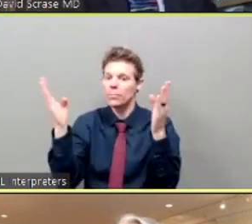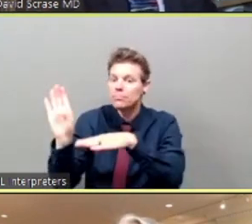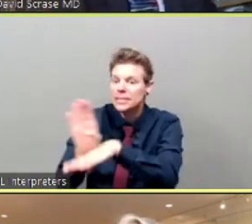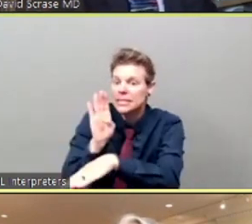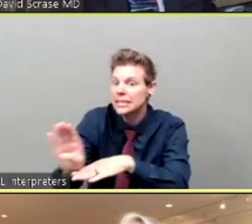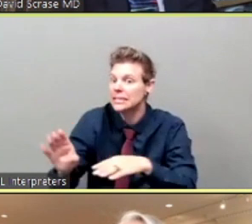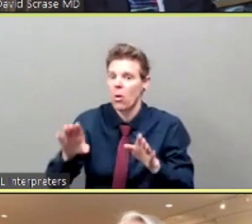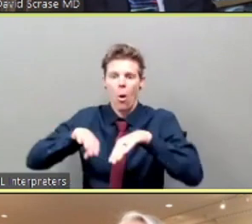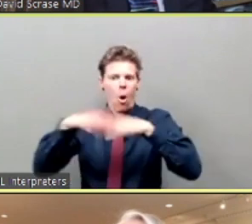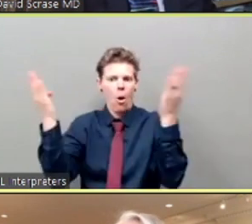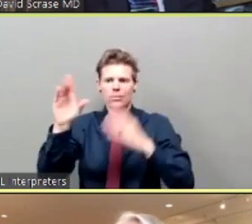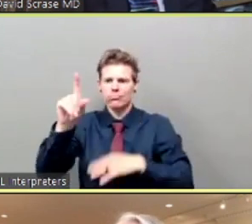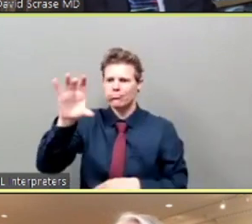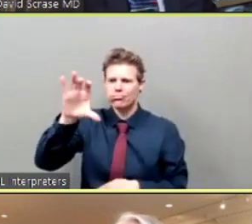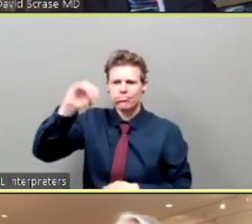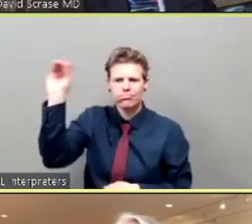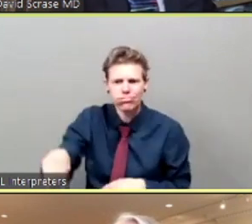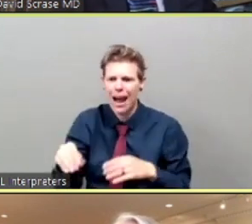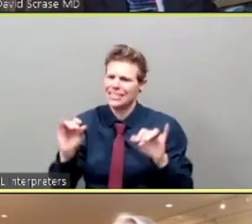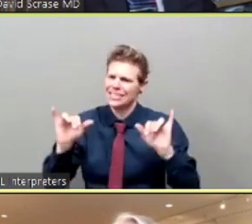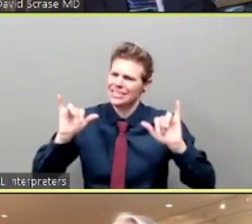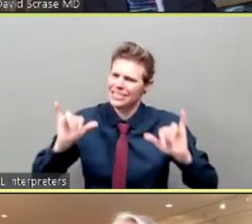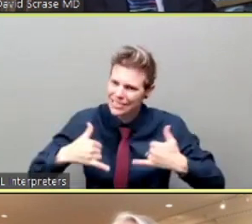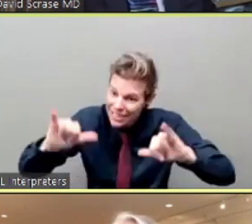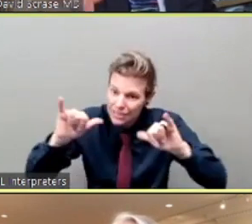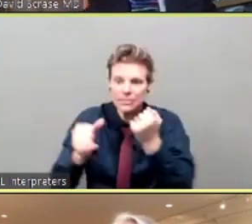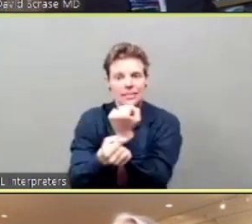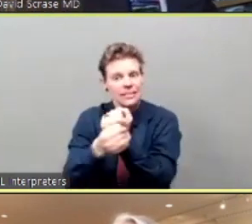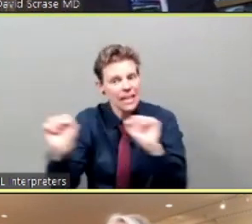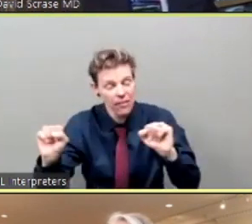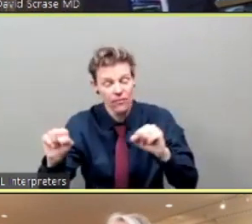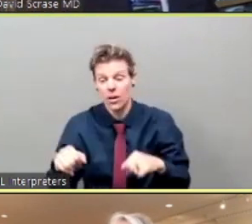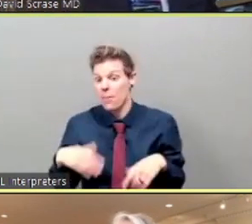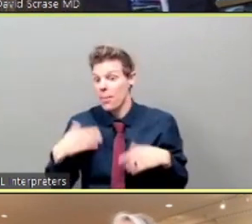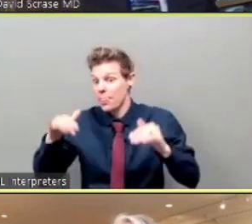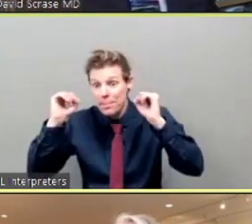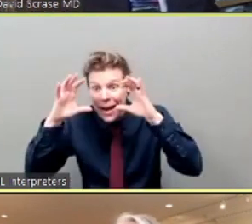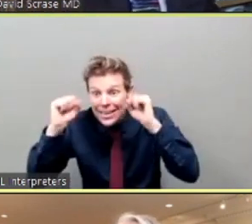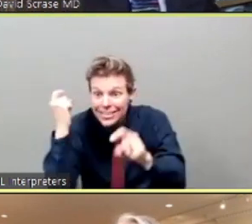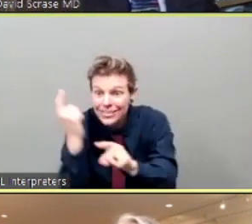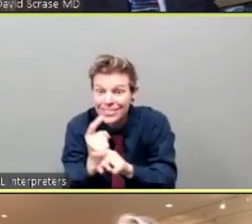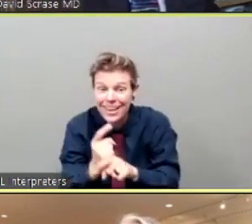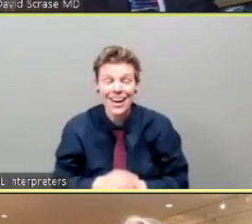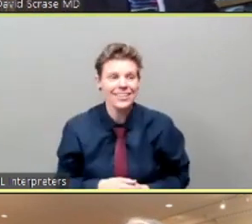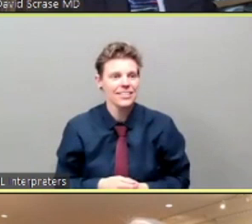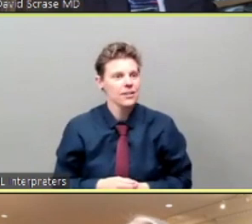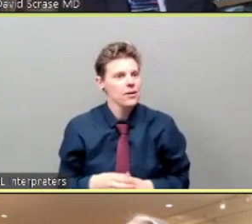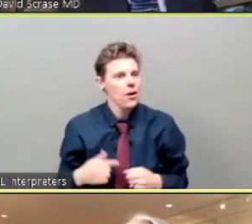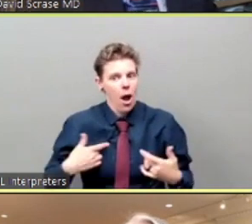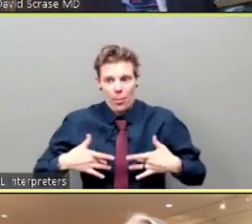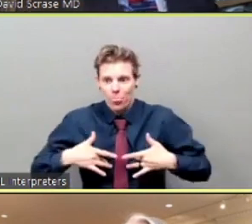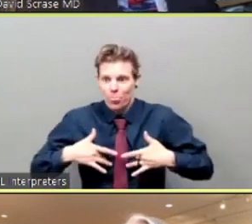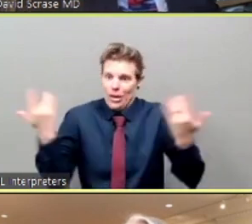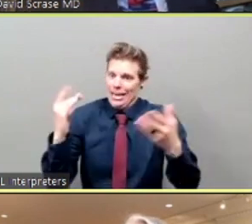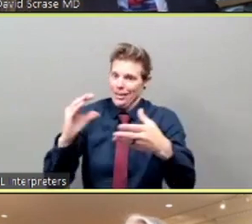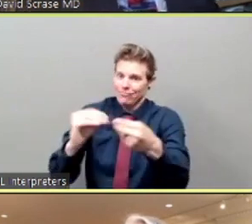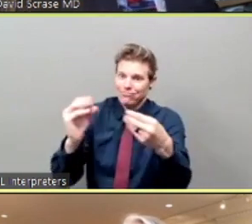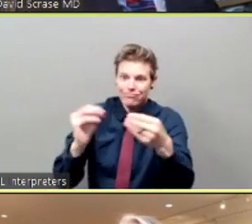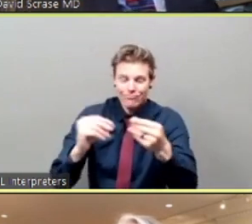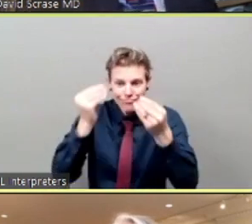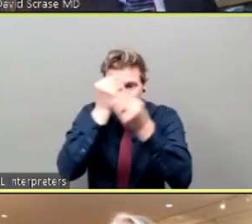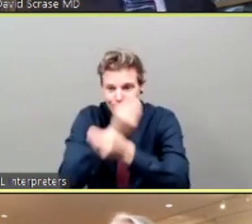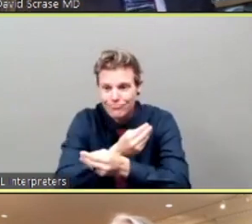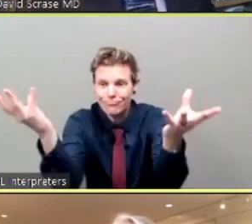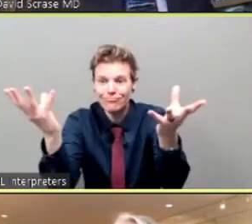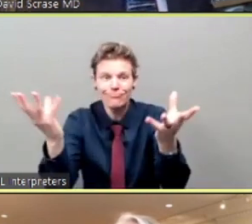way. And this is amazing. And so I'm so delighted to get to make this announcement. And let's have Dr. Grace